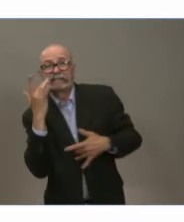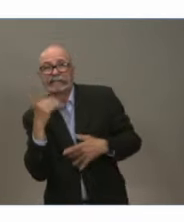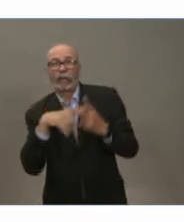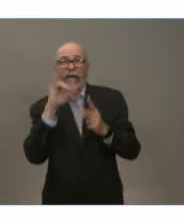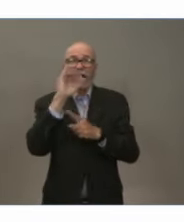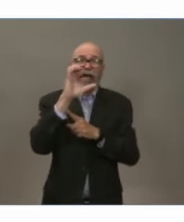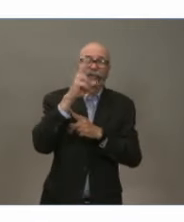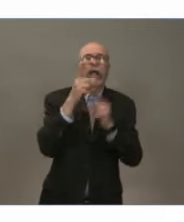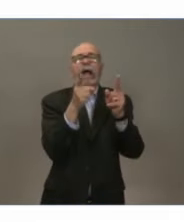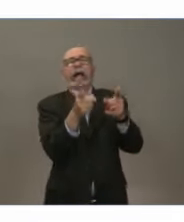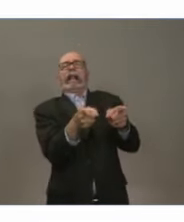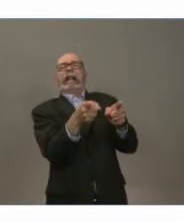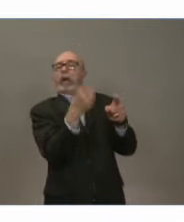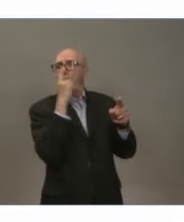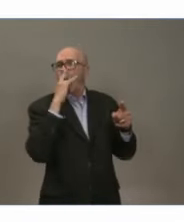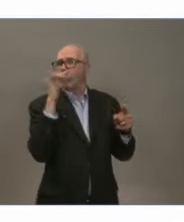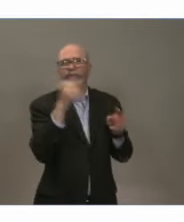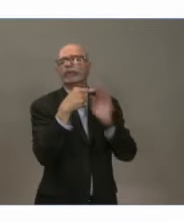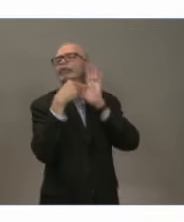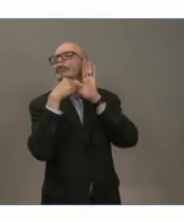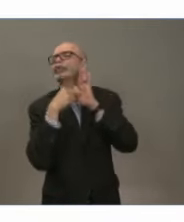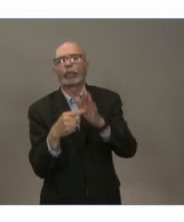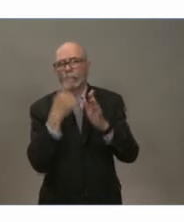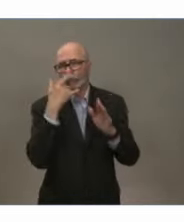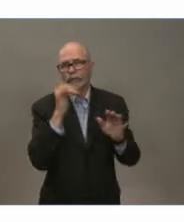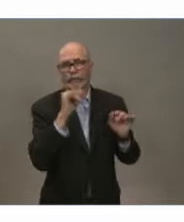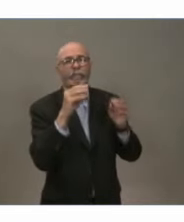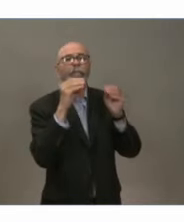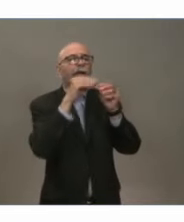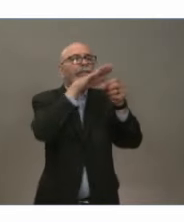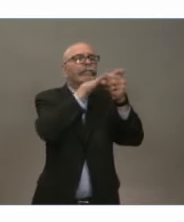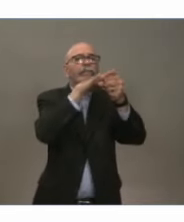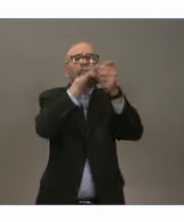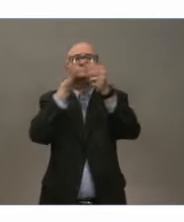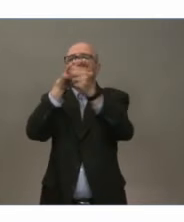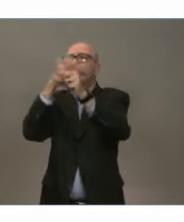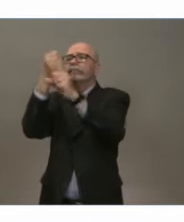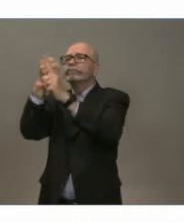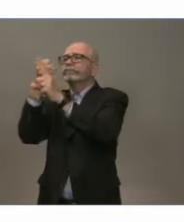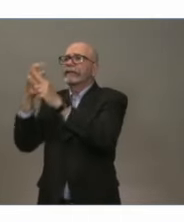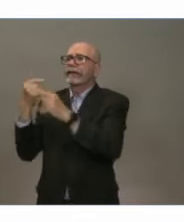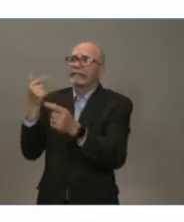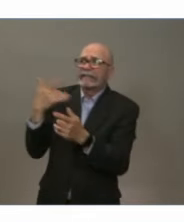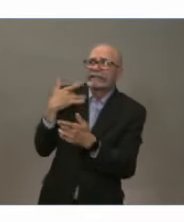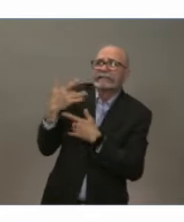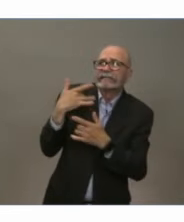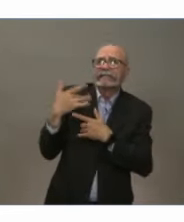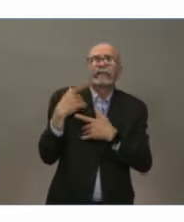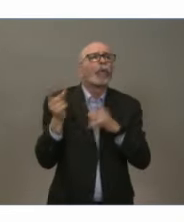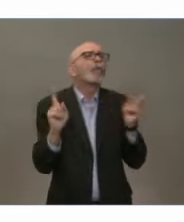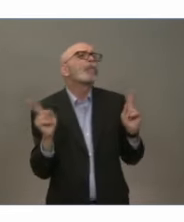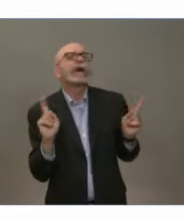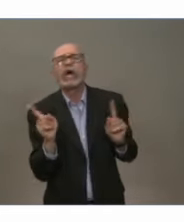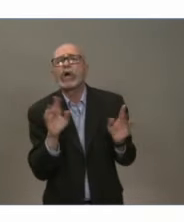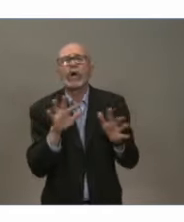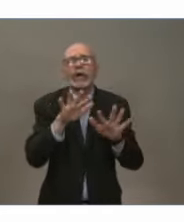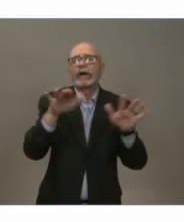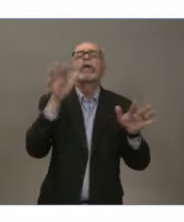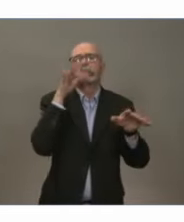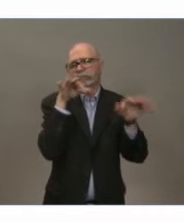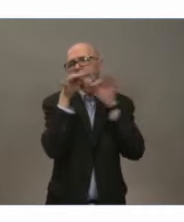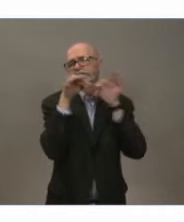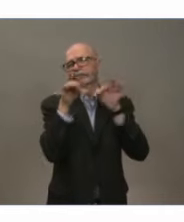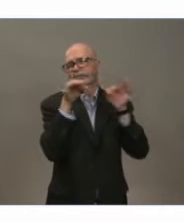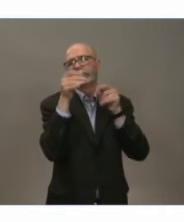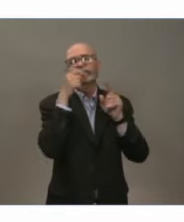province and areas of concern. Dr. Strang, back to you. Thank you again, Premier. So we'll